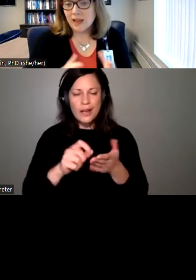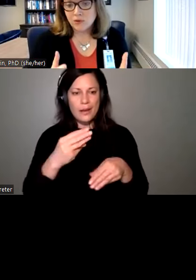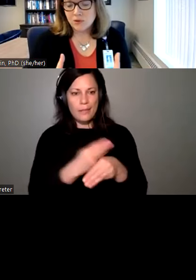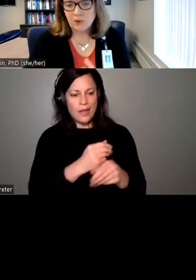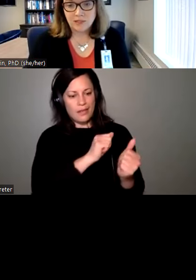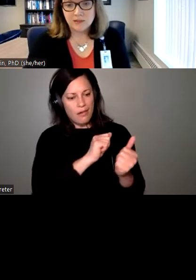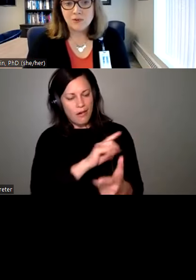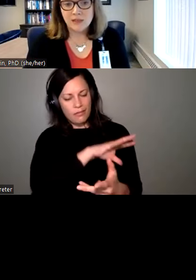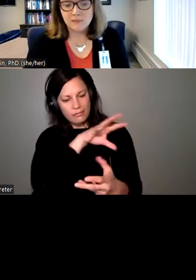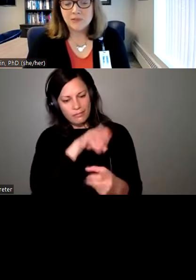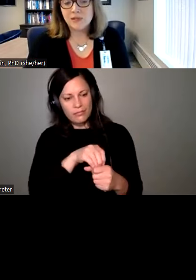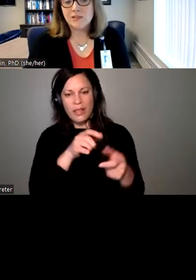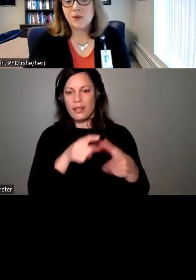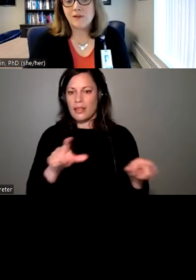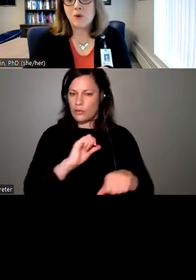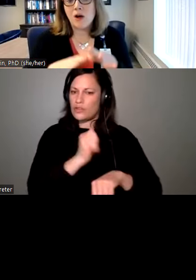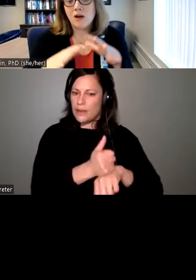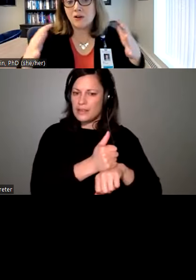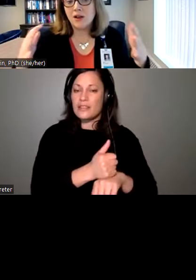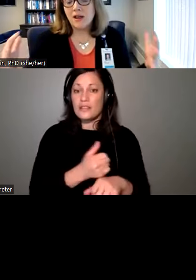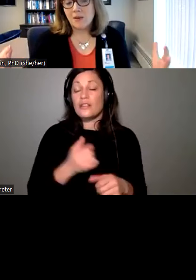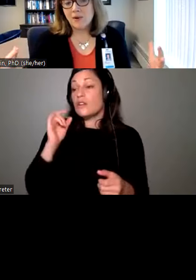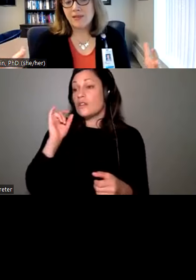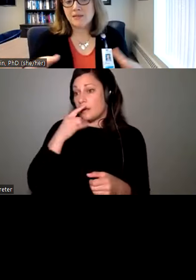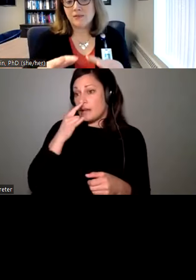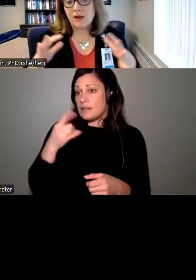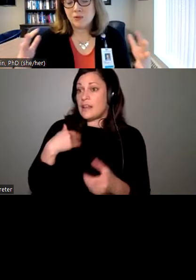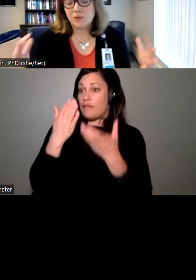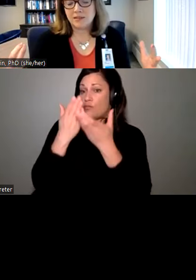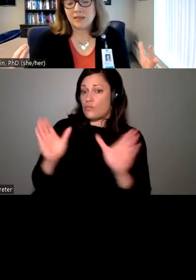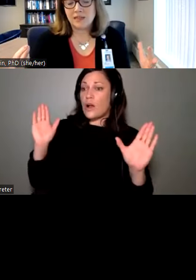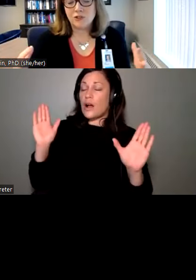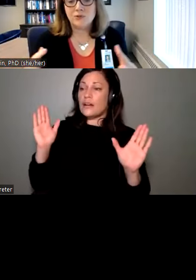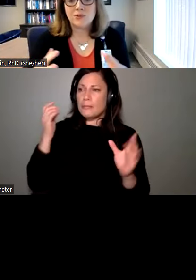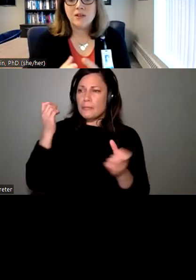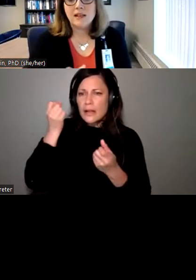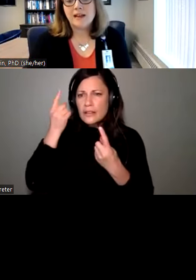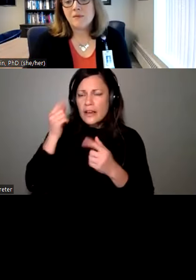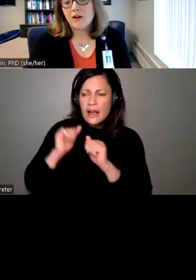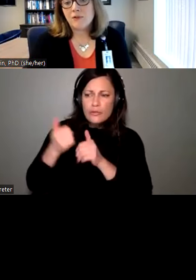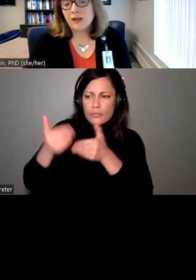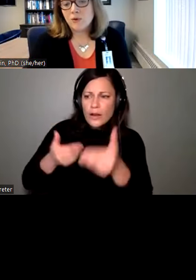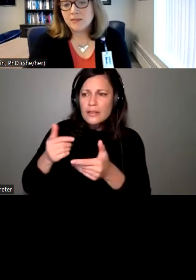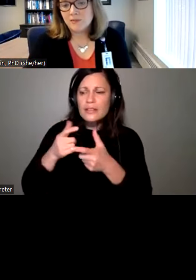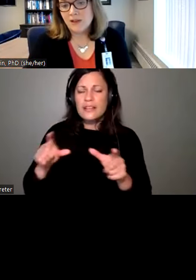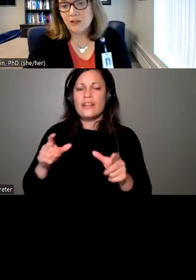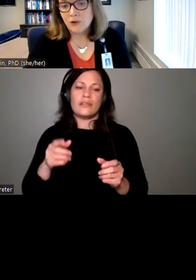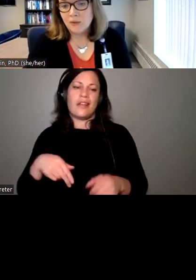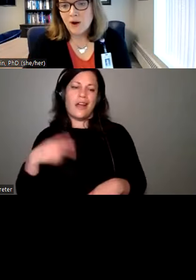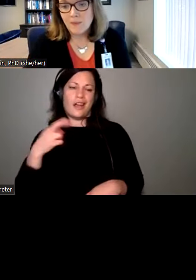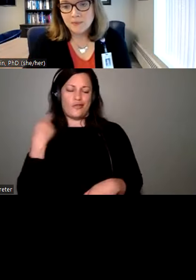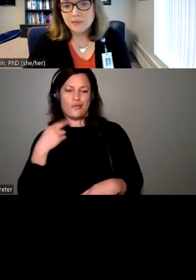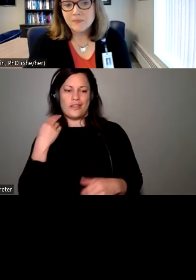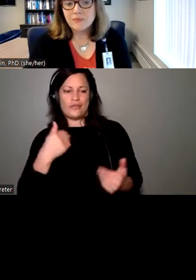have language components to them. So kids who have broader umbrellas of language processing issues are at greater risk of having